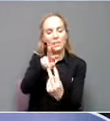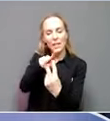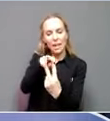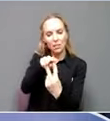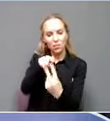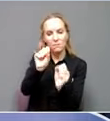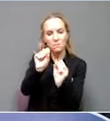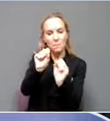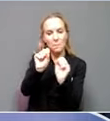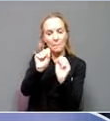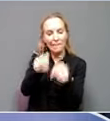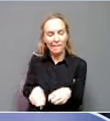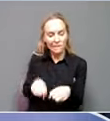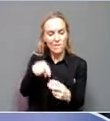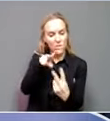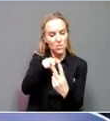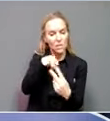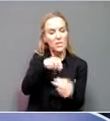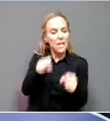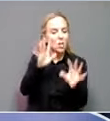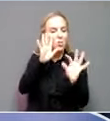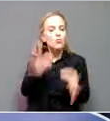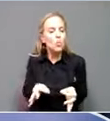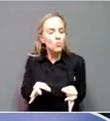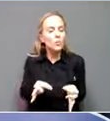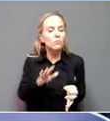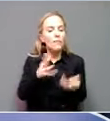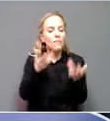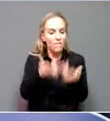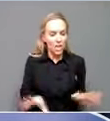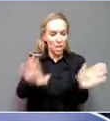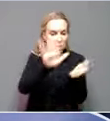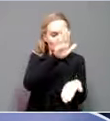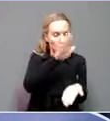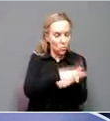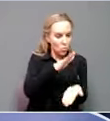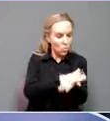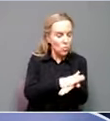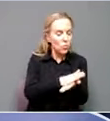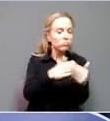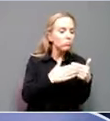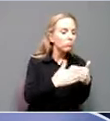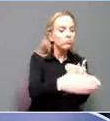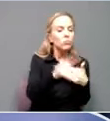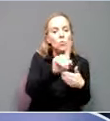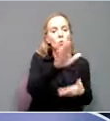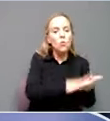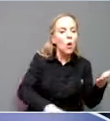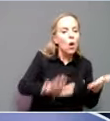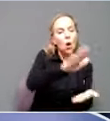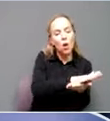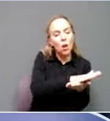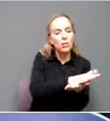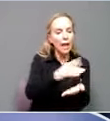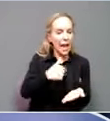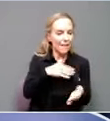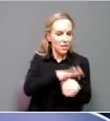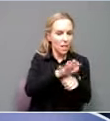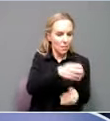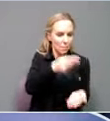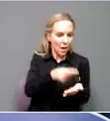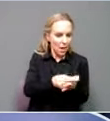already determined where they're going to continue their higher education and has the scholarship dollars to do it, or is placed in a